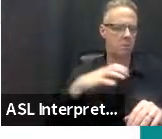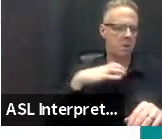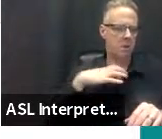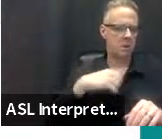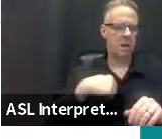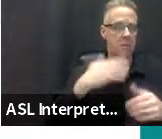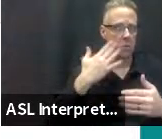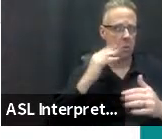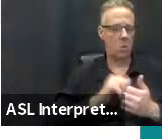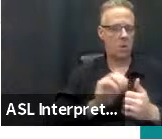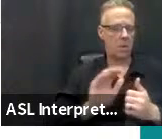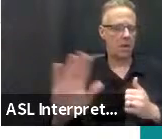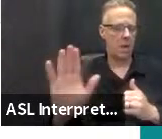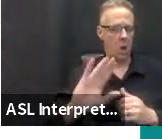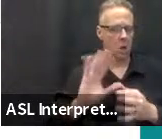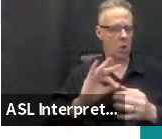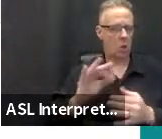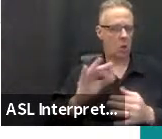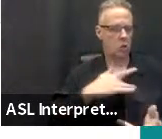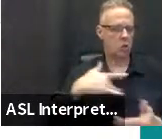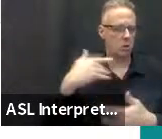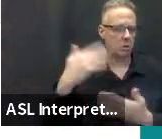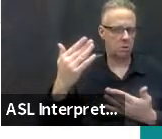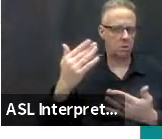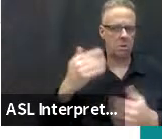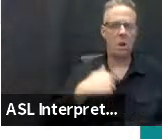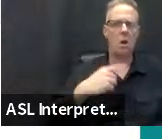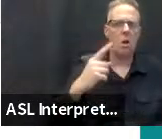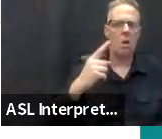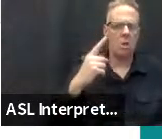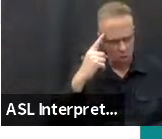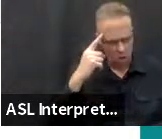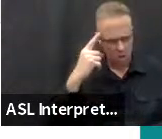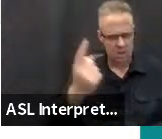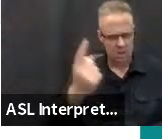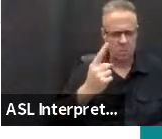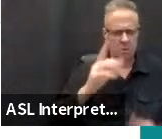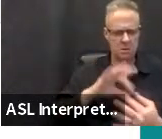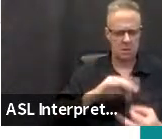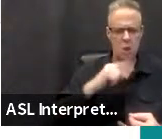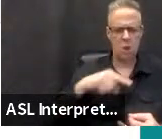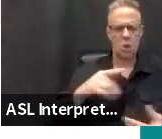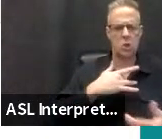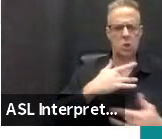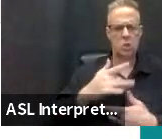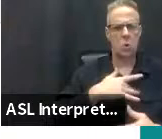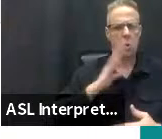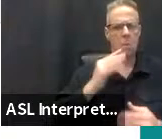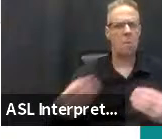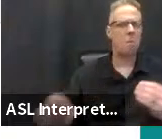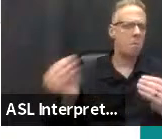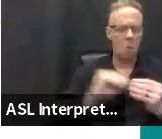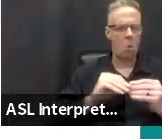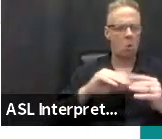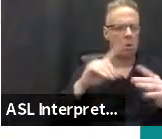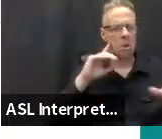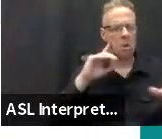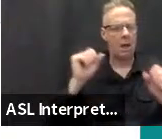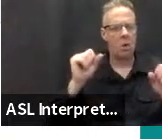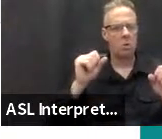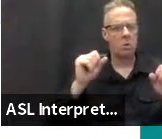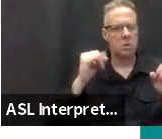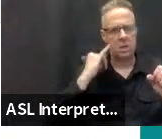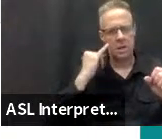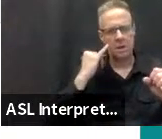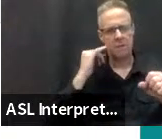concerns. But what I thought I heard somebody saying is that they're concerned that it will be noisier if the bike path is